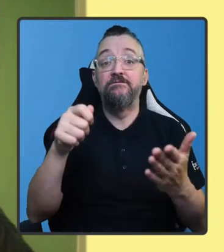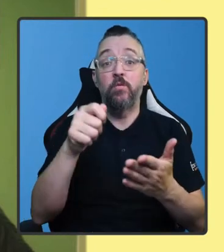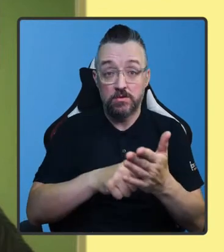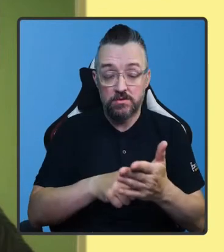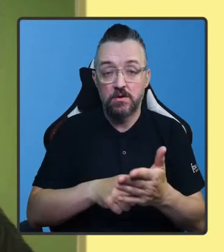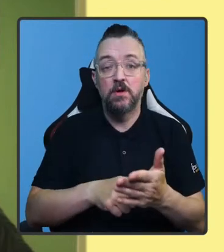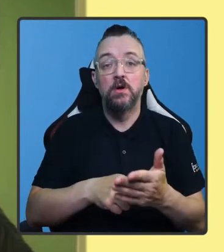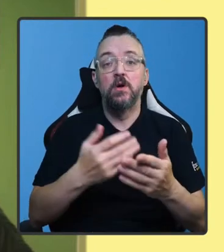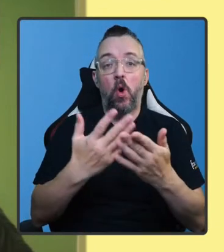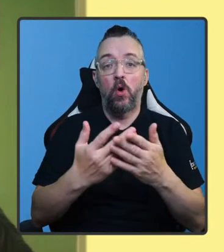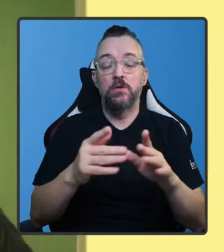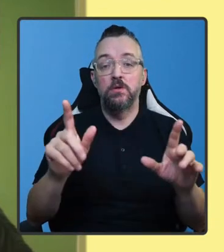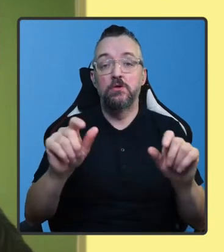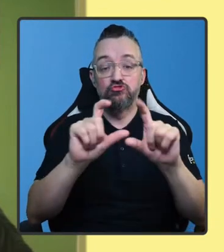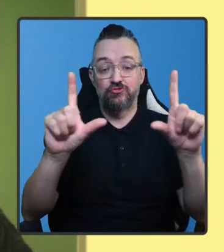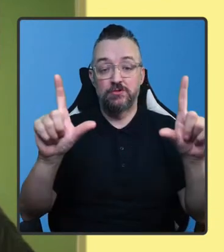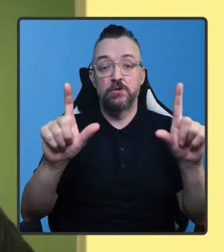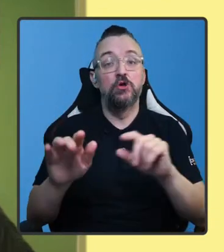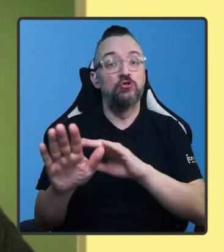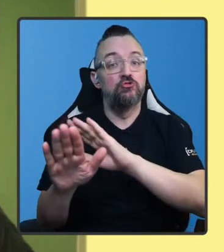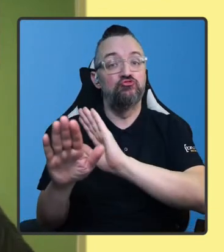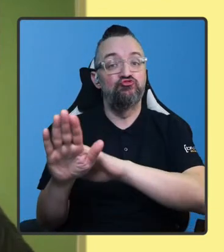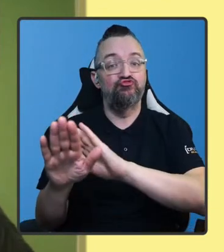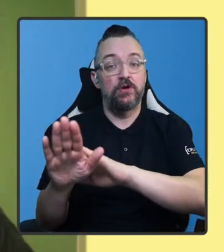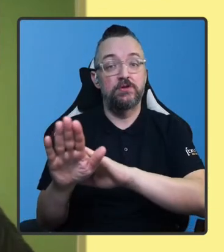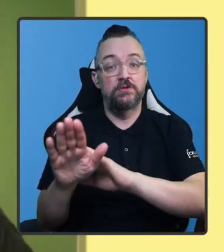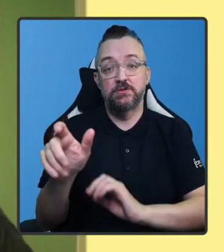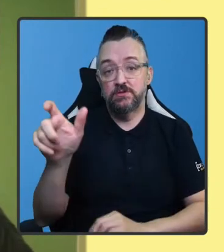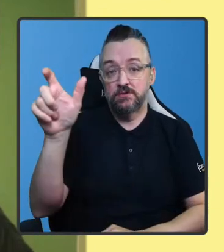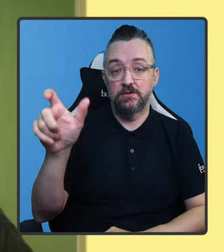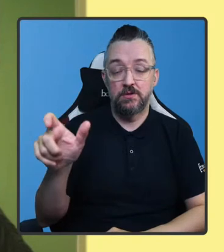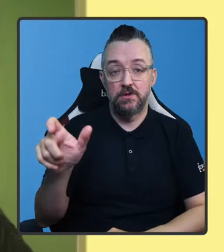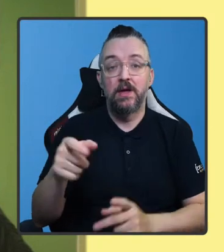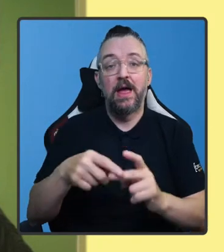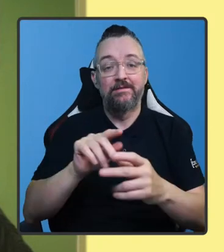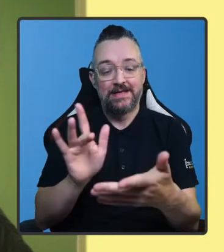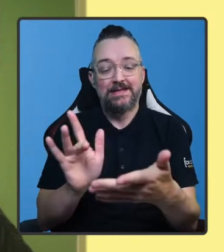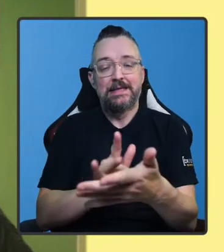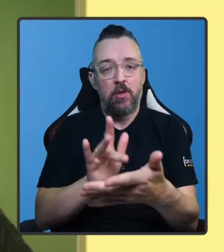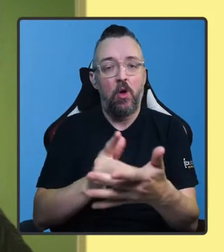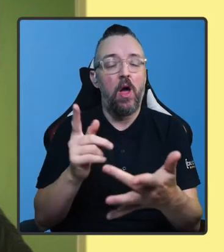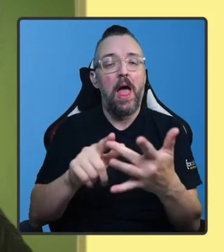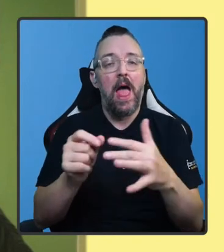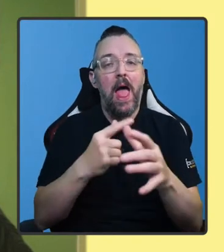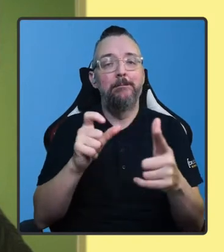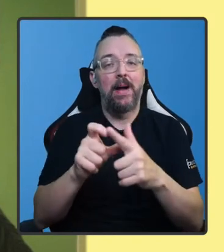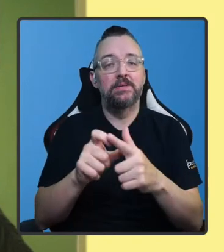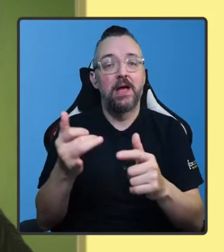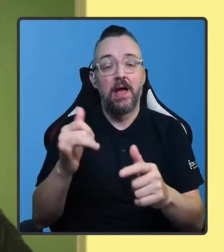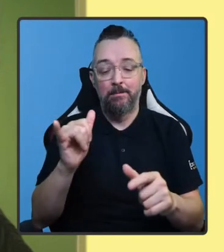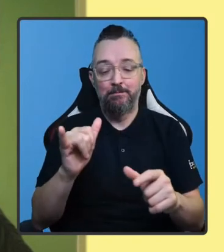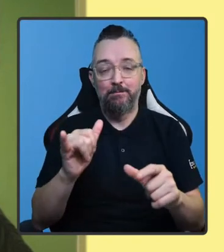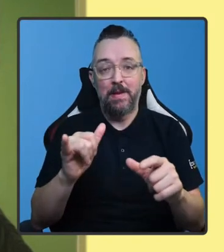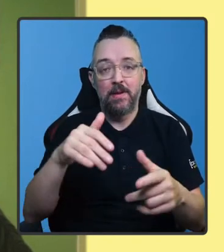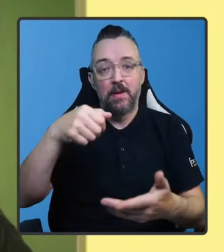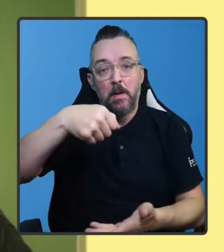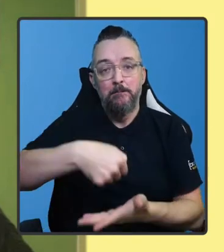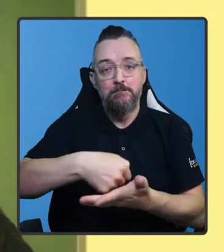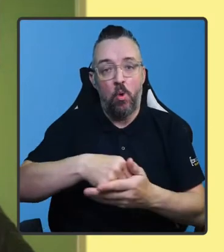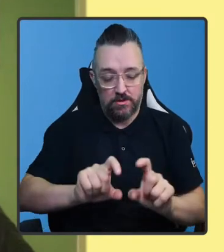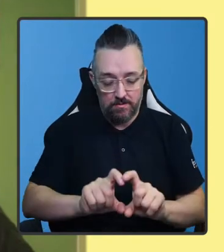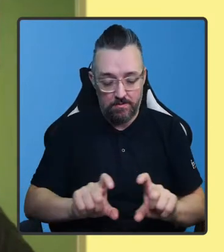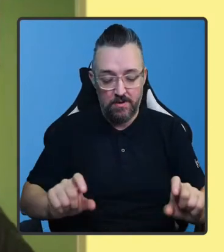on the right-hand side of your screen, or if you're on a tablet or iPad, you may see that button appearing at the bottom of your